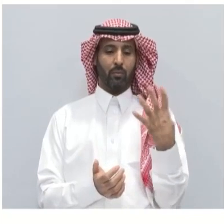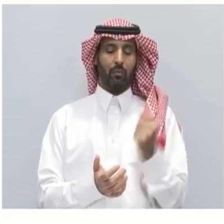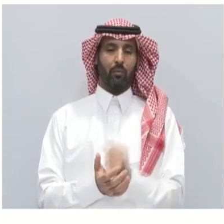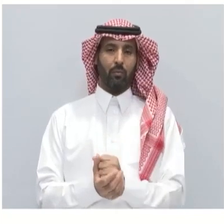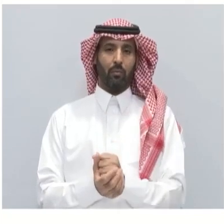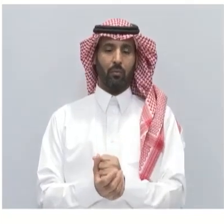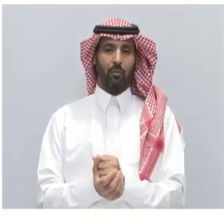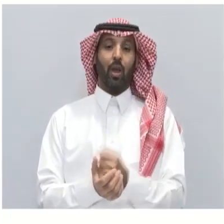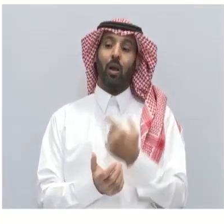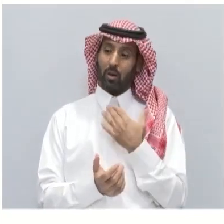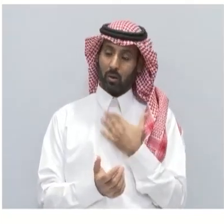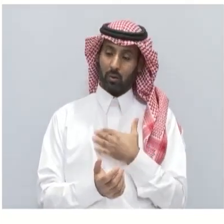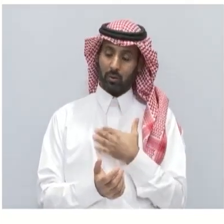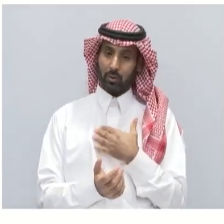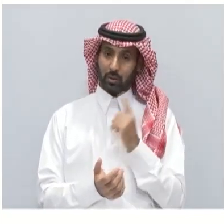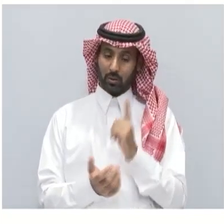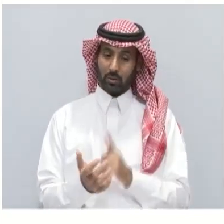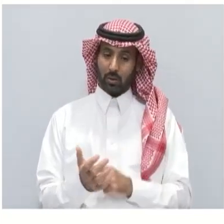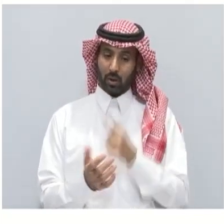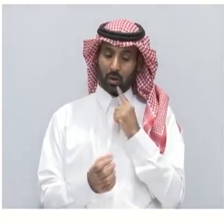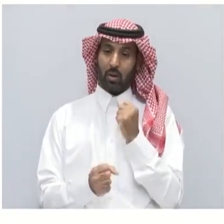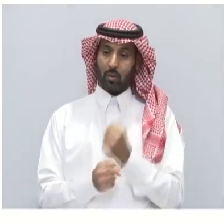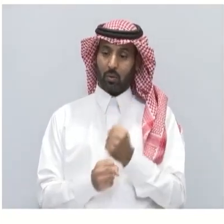Number four, it says, of course, I'll do it